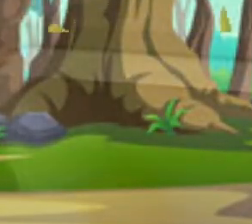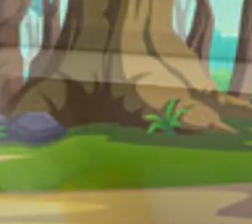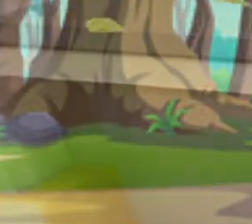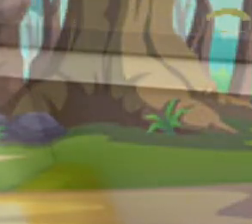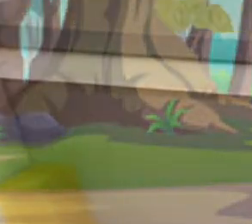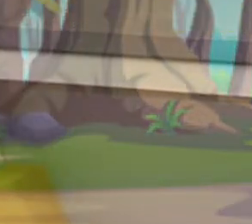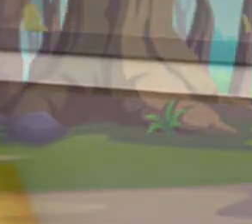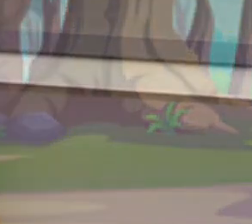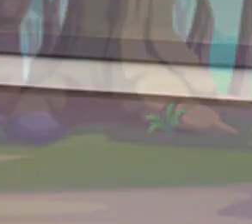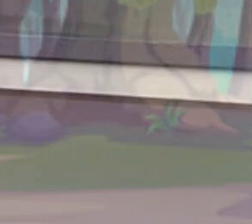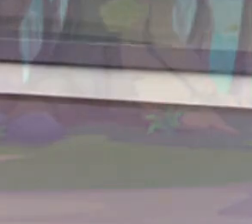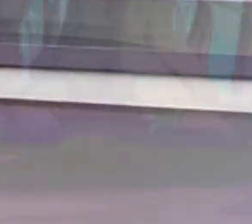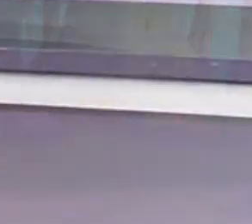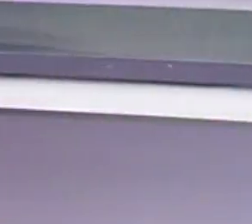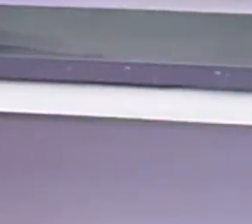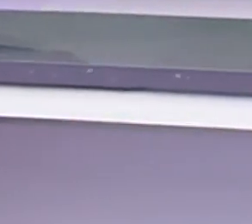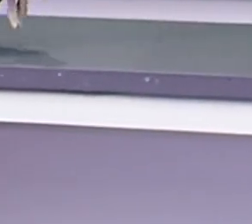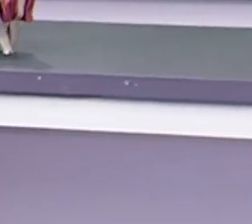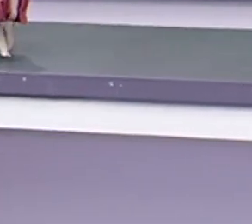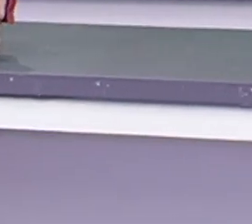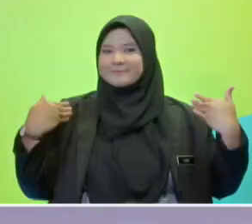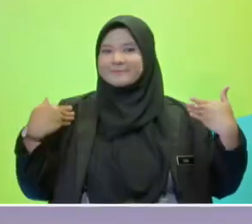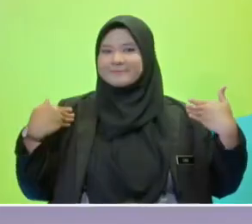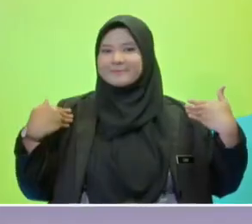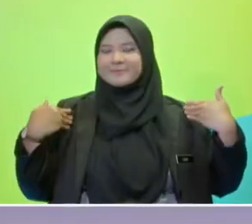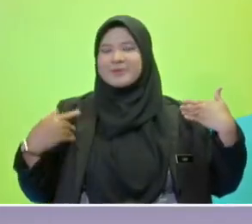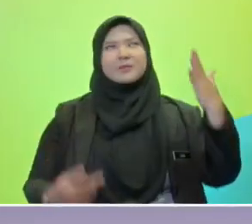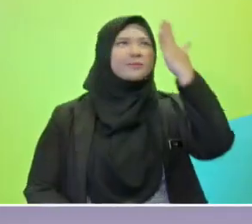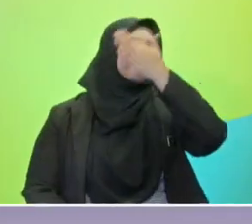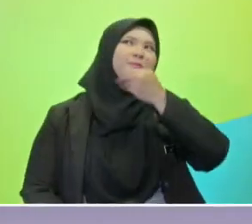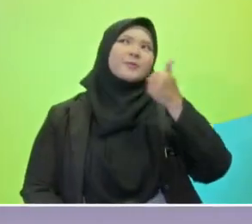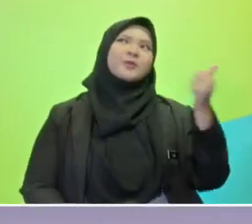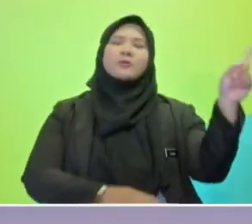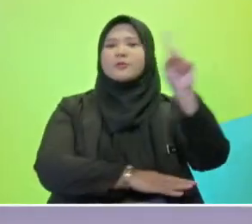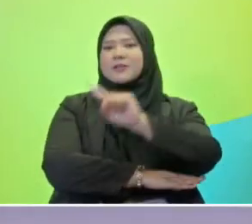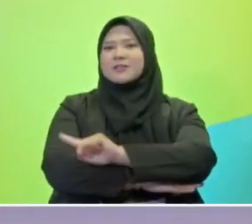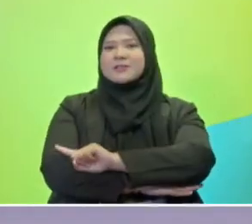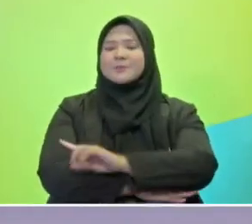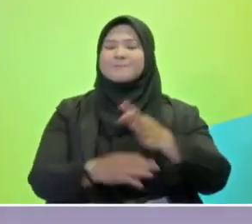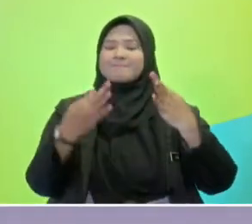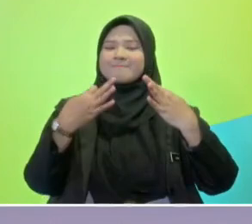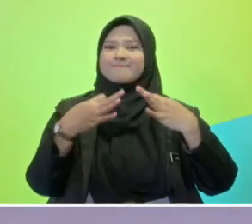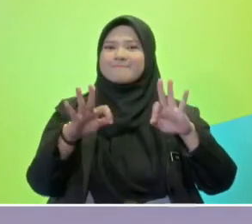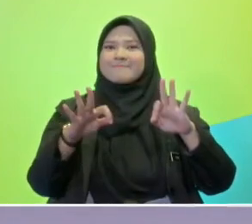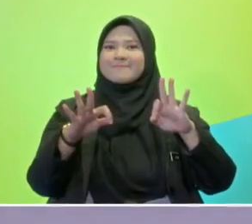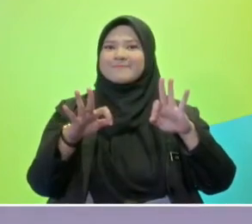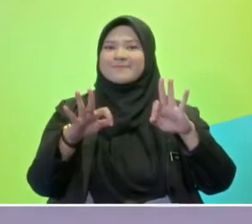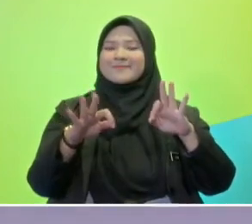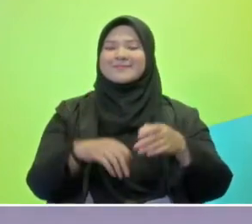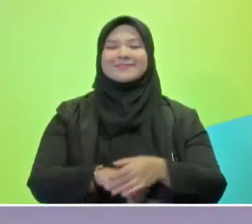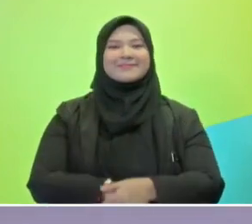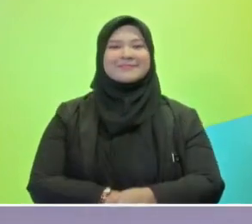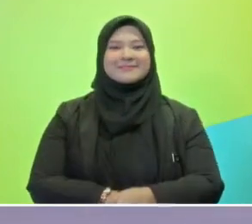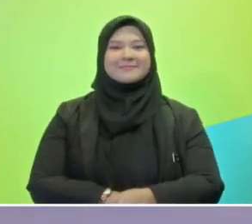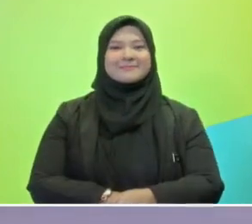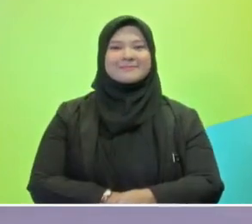La la la la la la la. What a lovely day. Perfect for picnic. I'm so happy today.